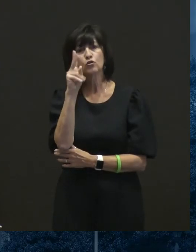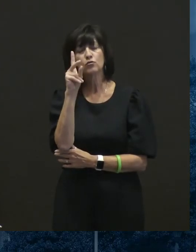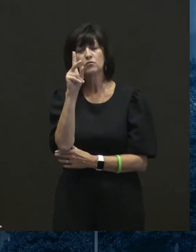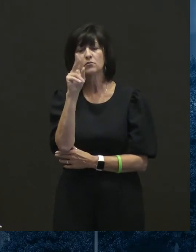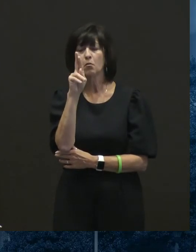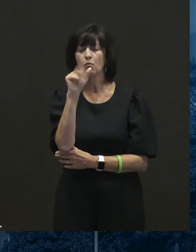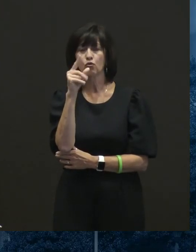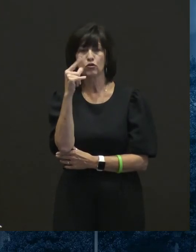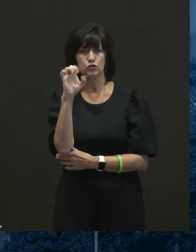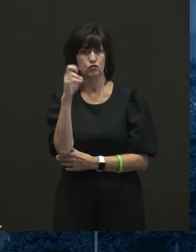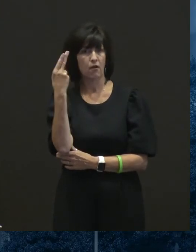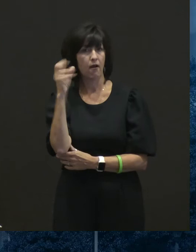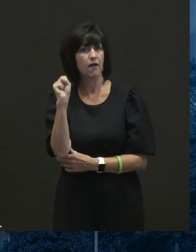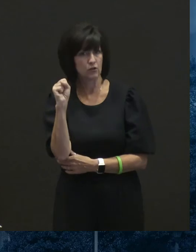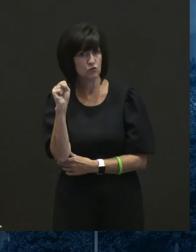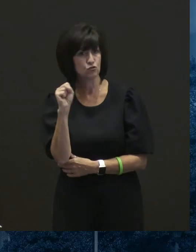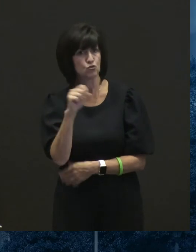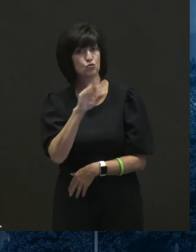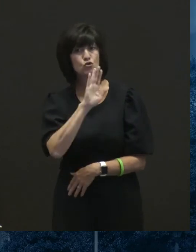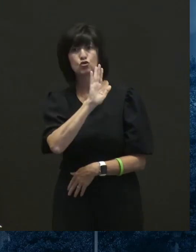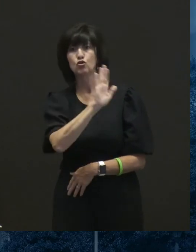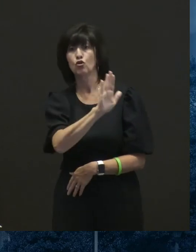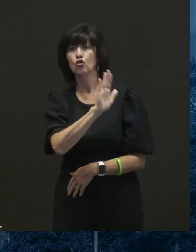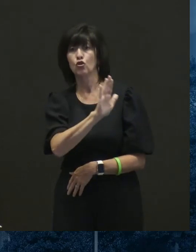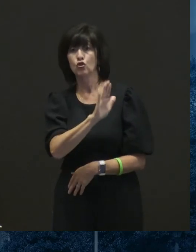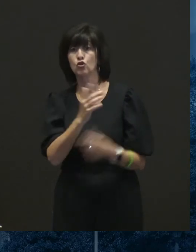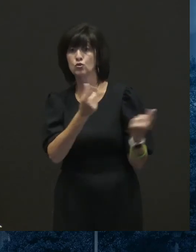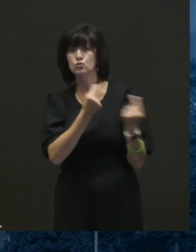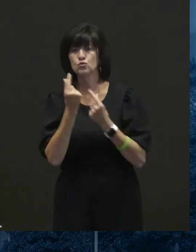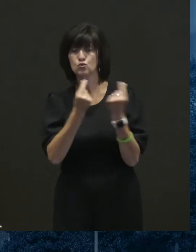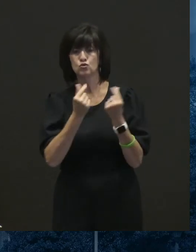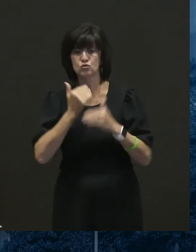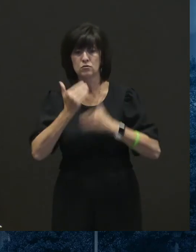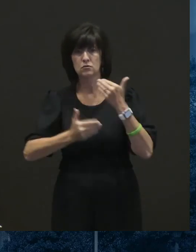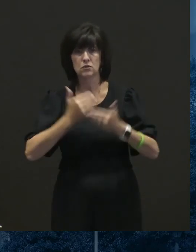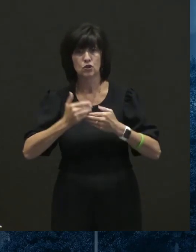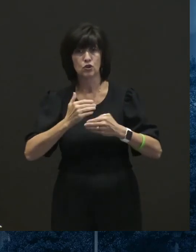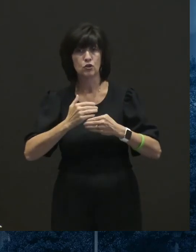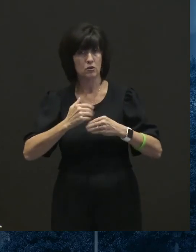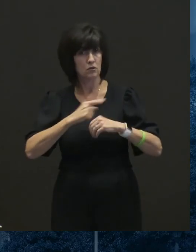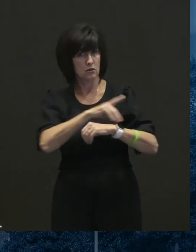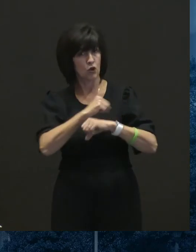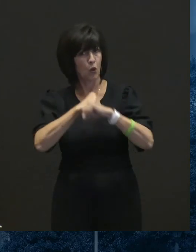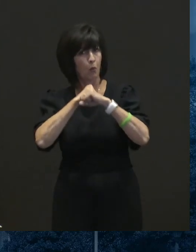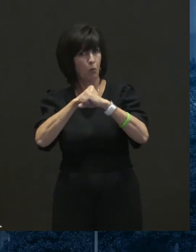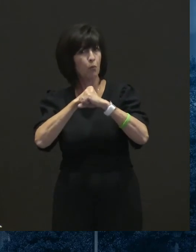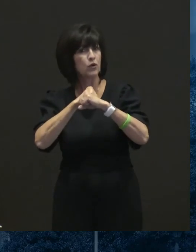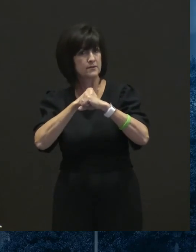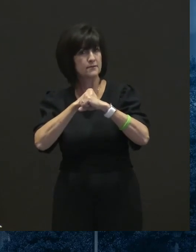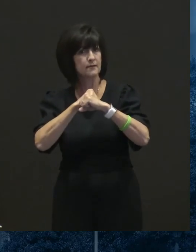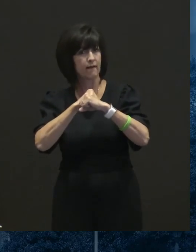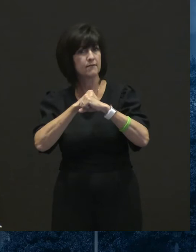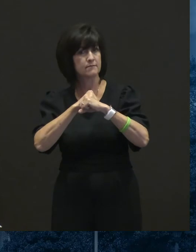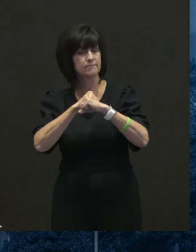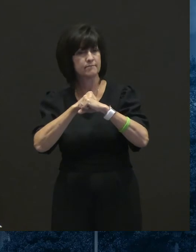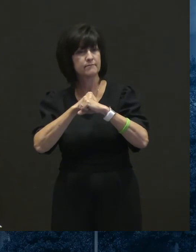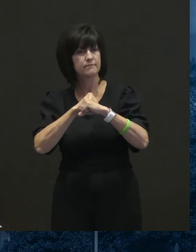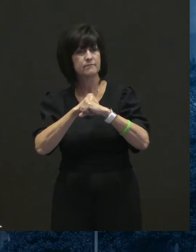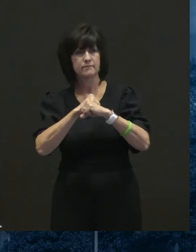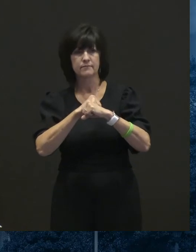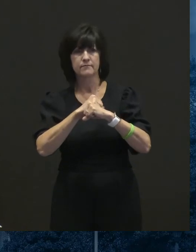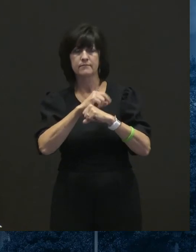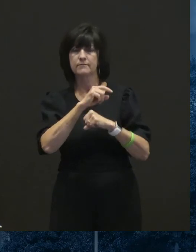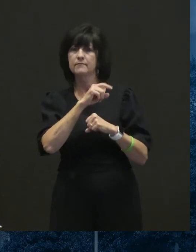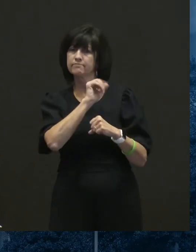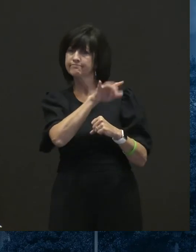of the protective measures. They obviously worked with a liaison from the Division of Public Health. And one of the feedback that I